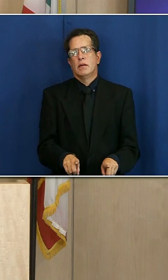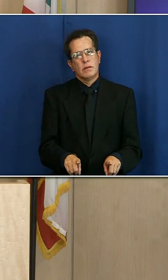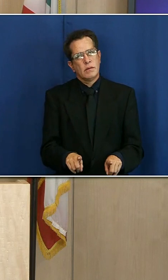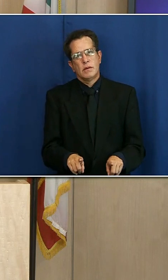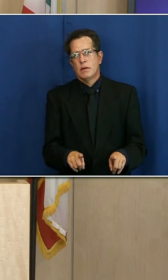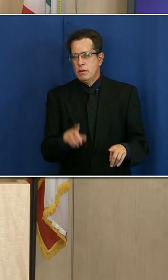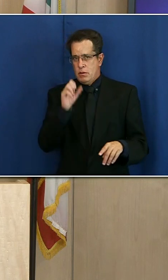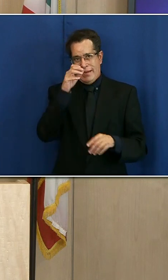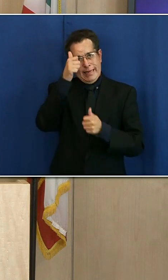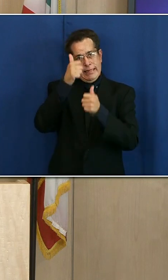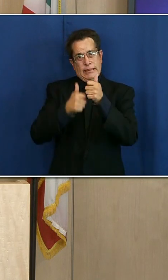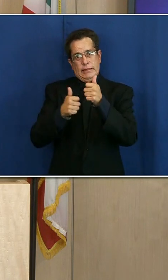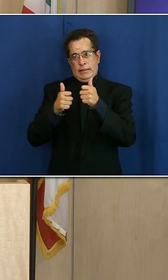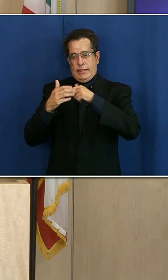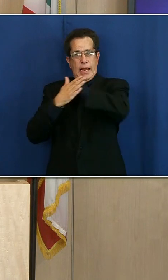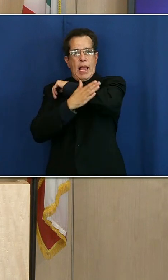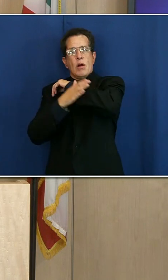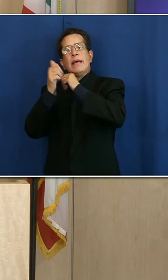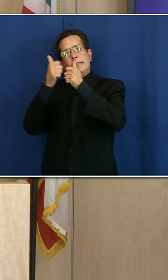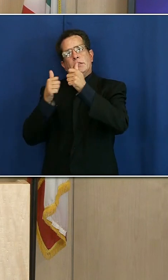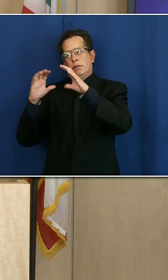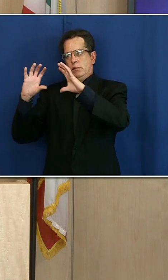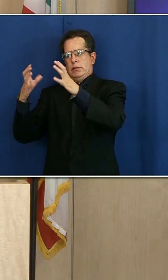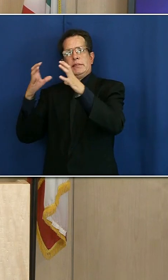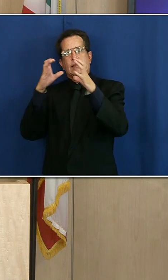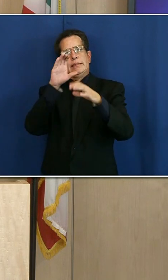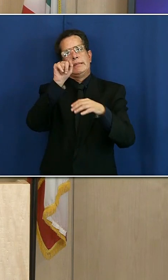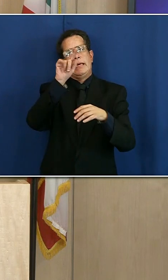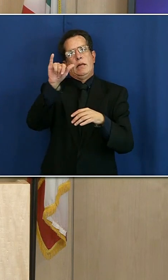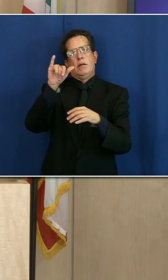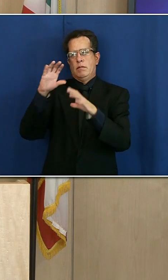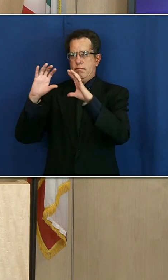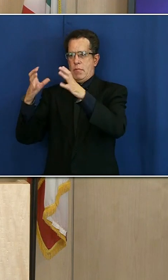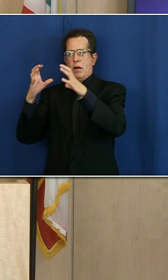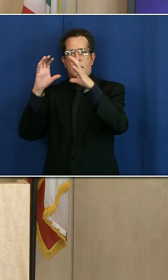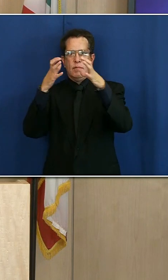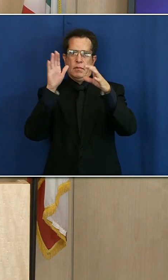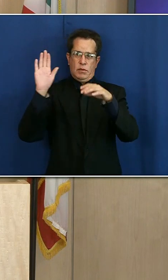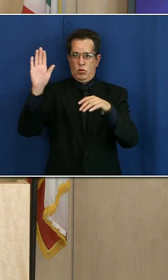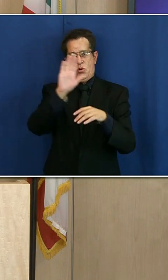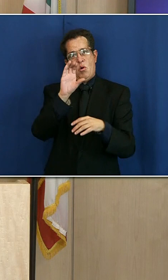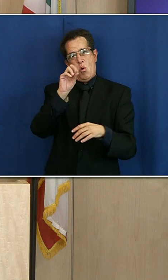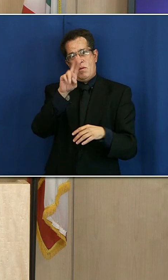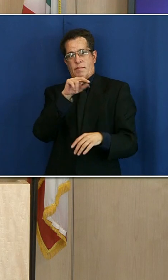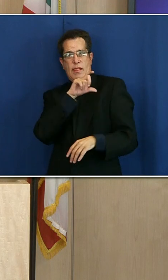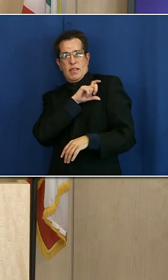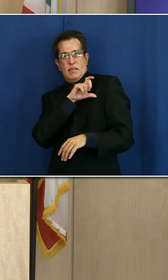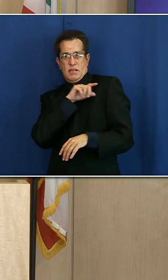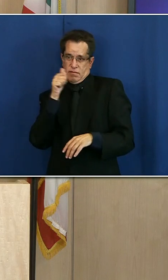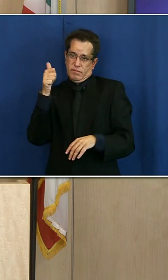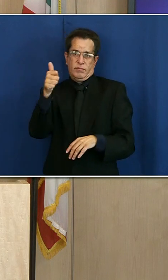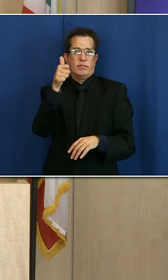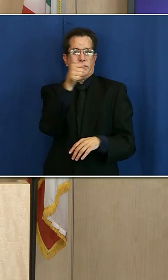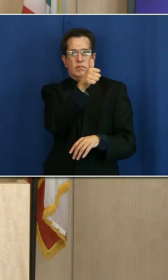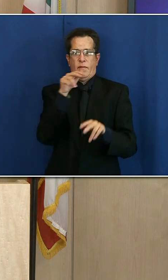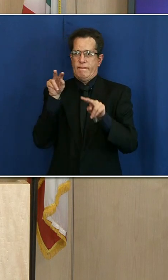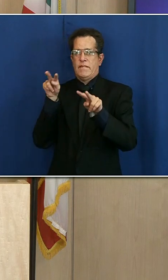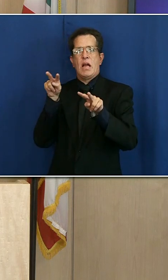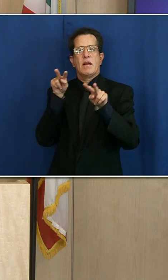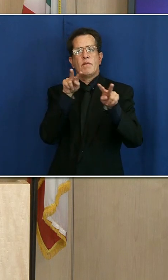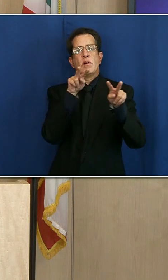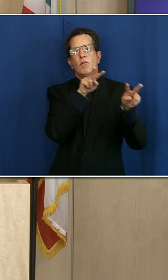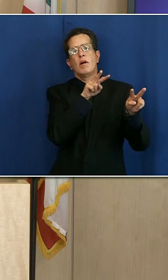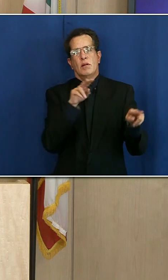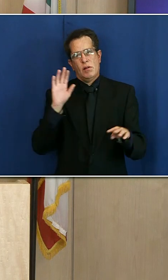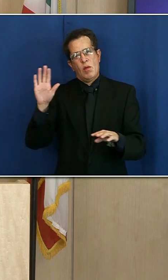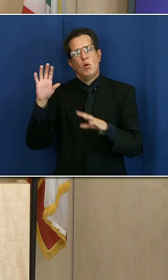each jurisdiction has the authority to police the events that are in their area. And we